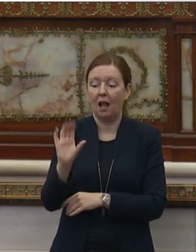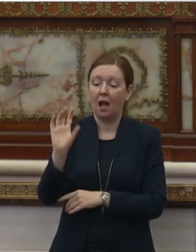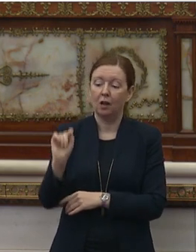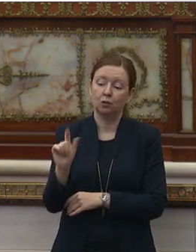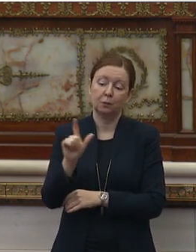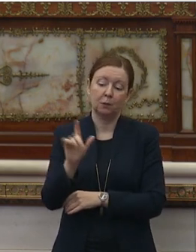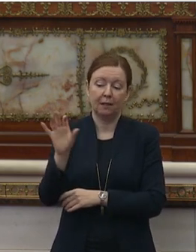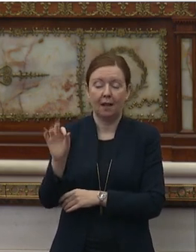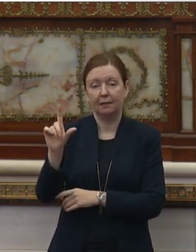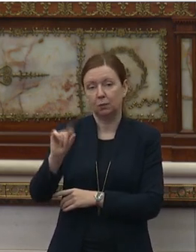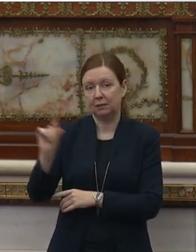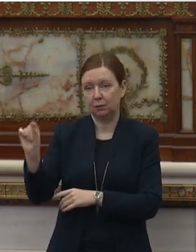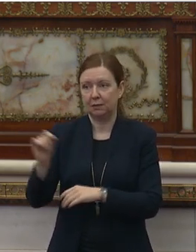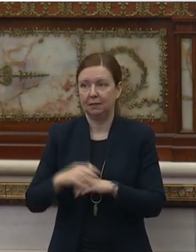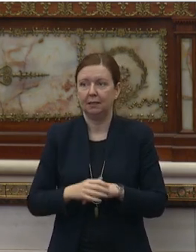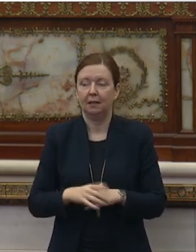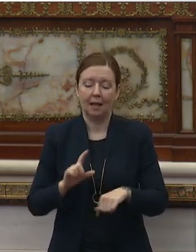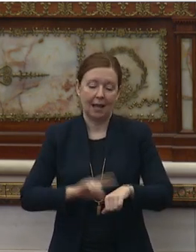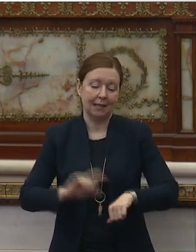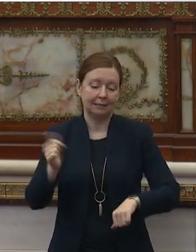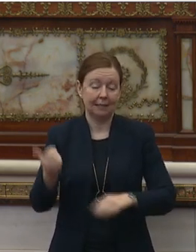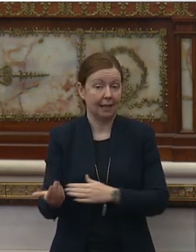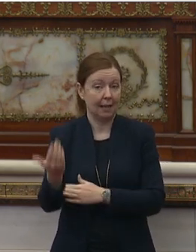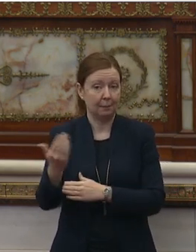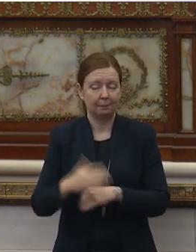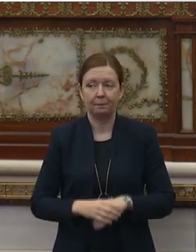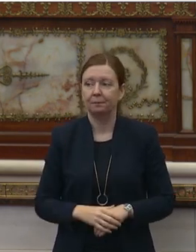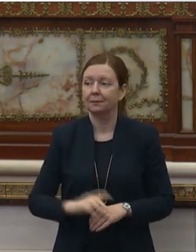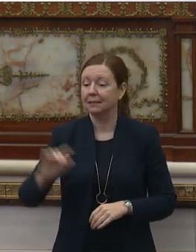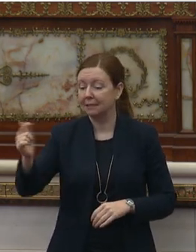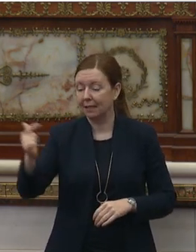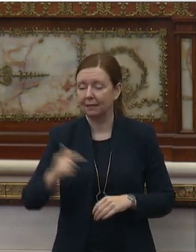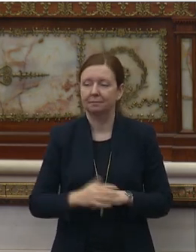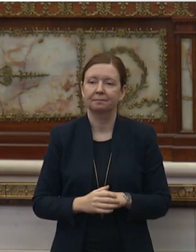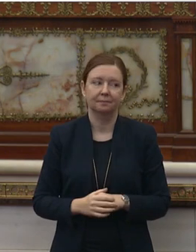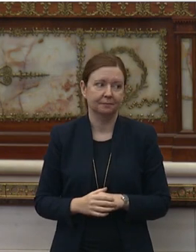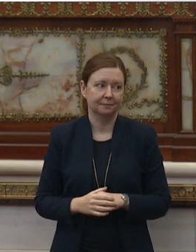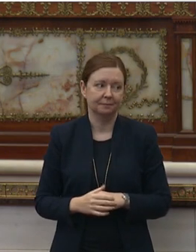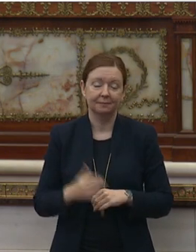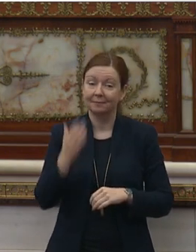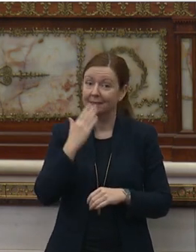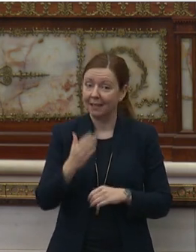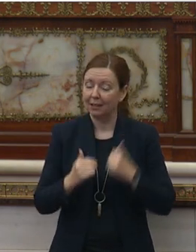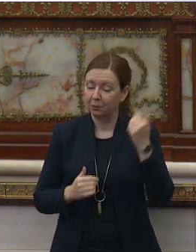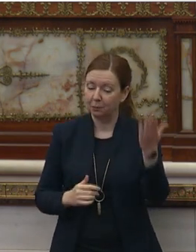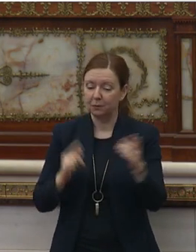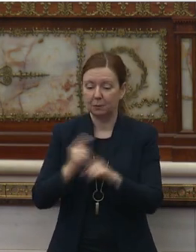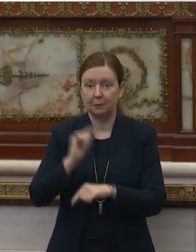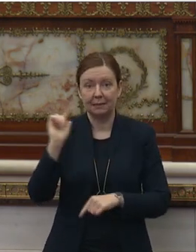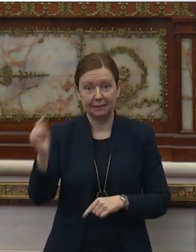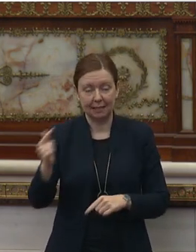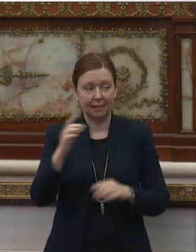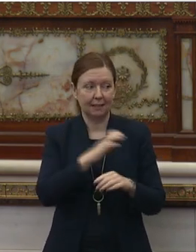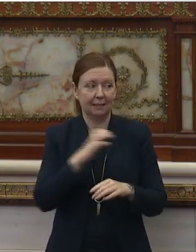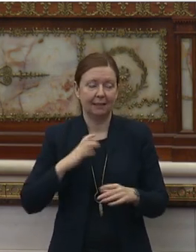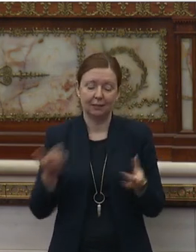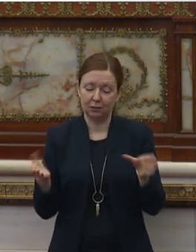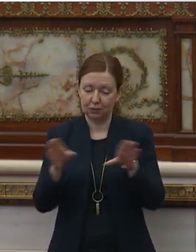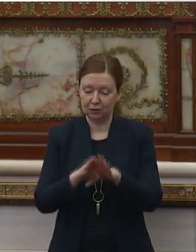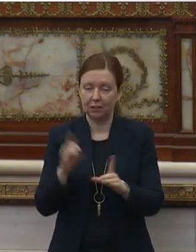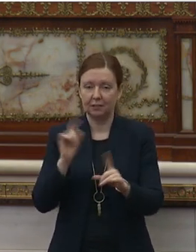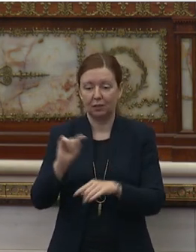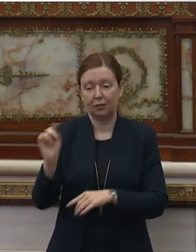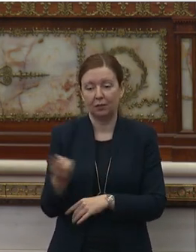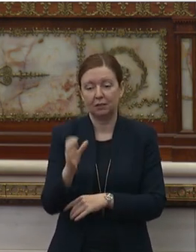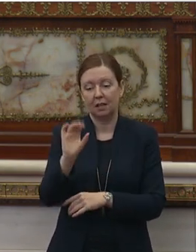October 29th, 2020 at 10 a.m. Second. Thank you. It has been moved and properly seconded. Council stand adjourned until